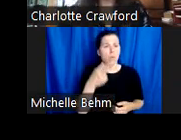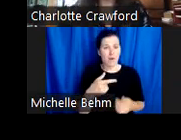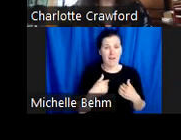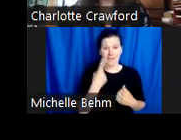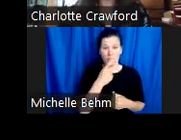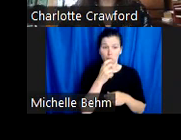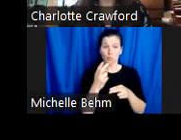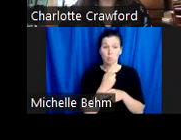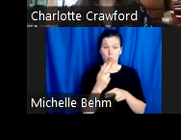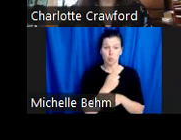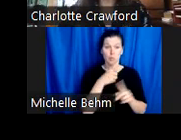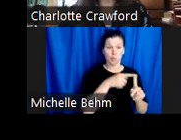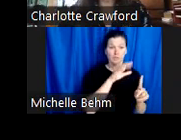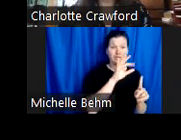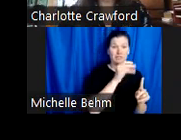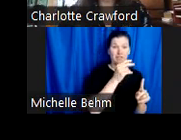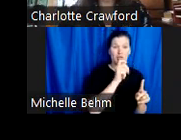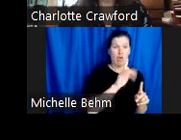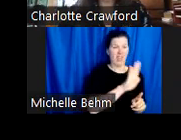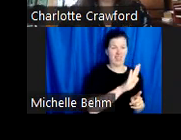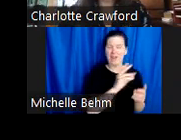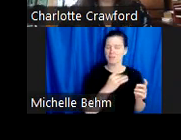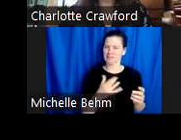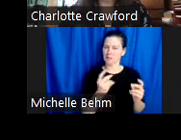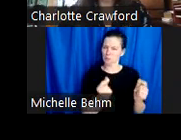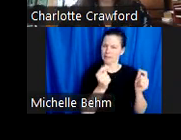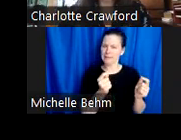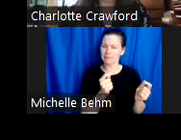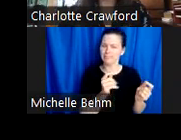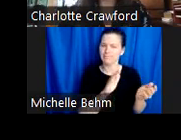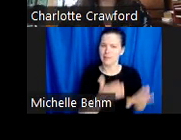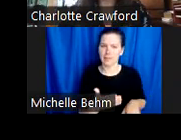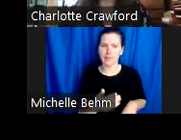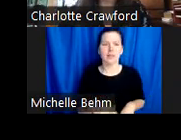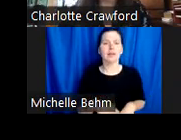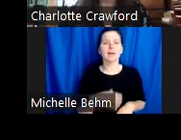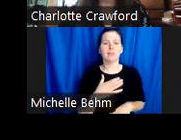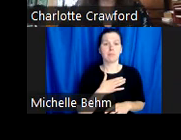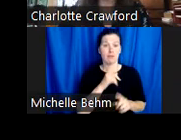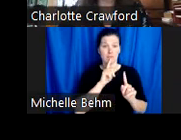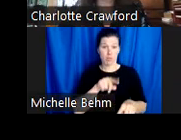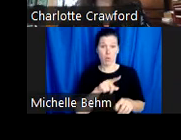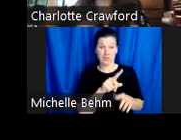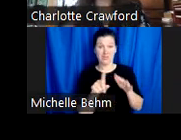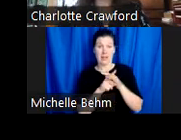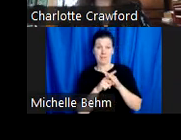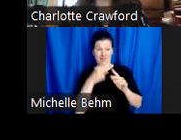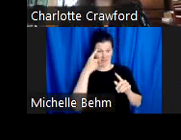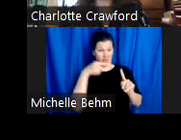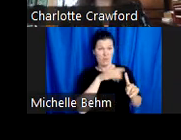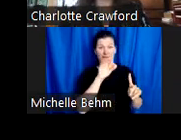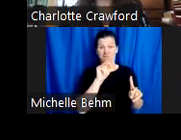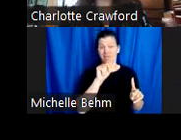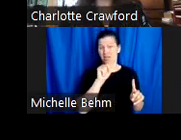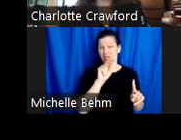fentanyl, that death can be very quick. When my reports come in, I can almost tell you what their toxicology will come